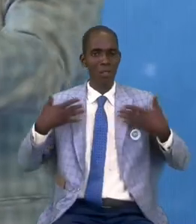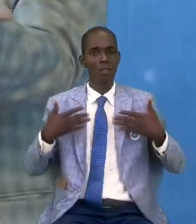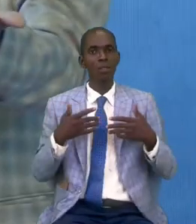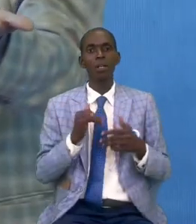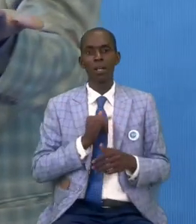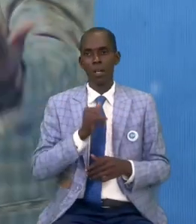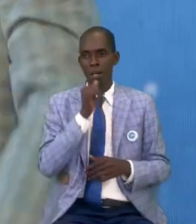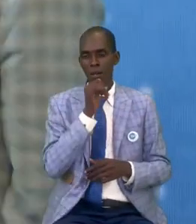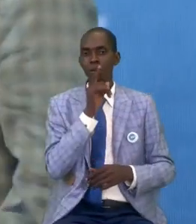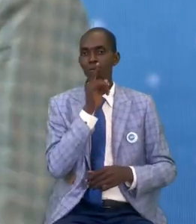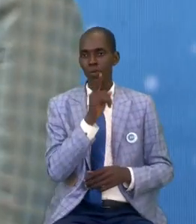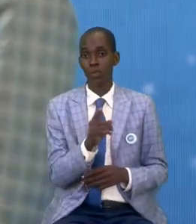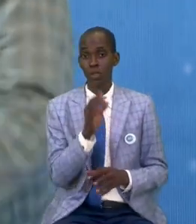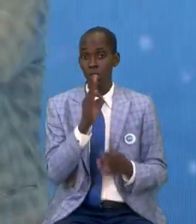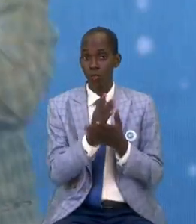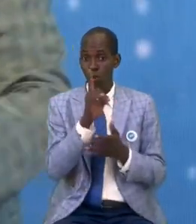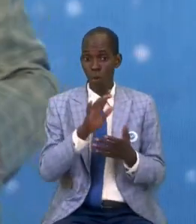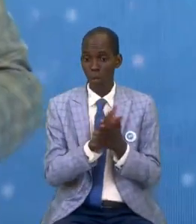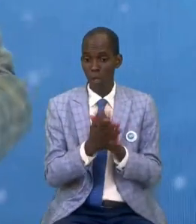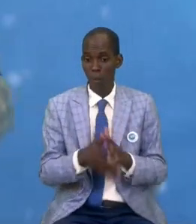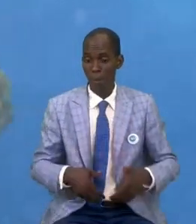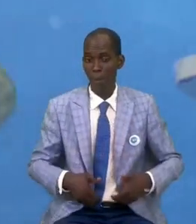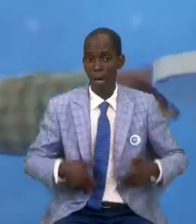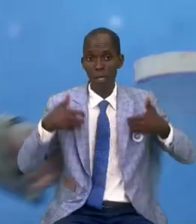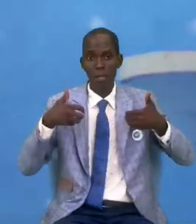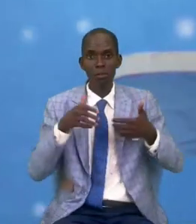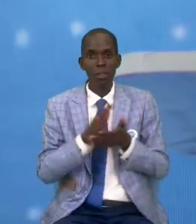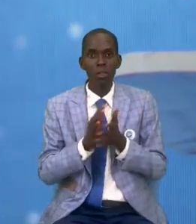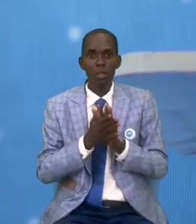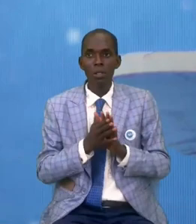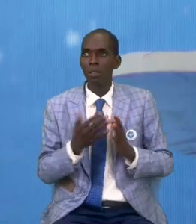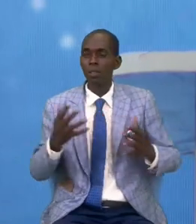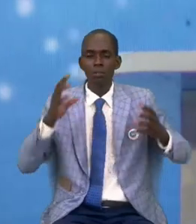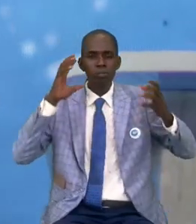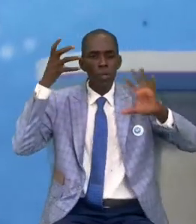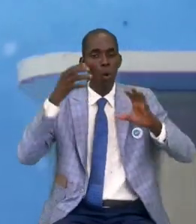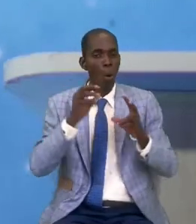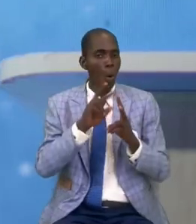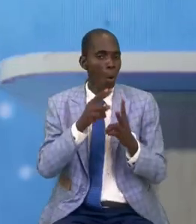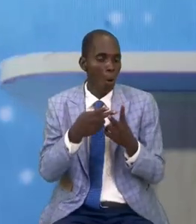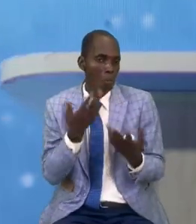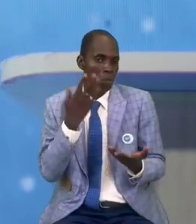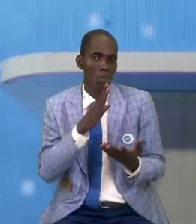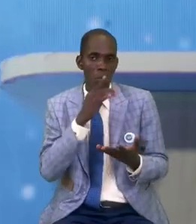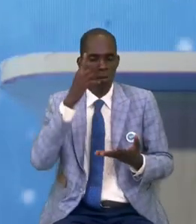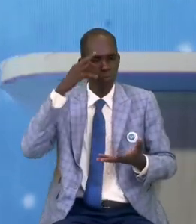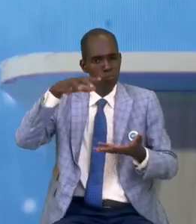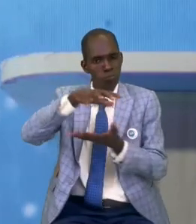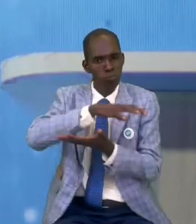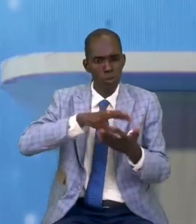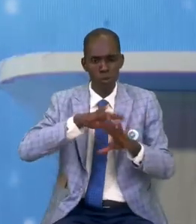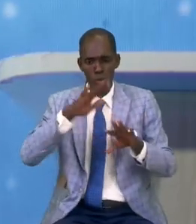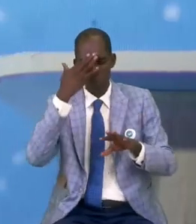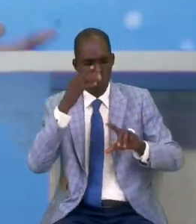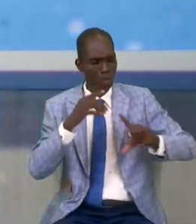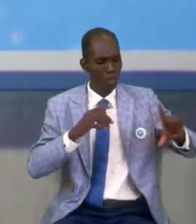or even when somebody gets confused, that he doesn't look left from right and he does not think before he leaves.